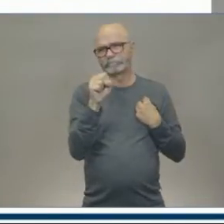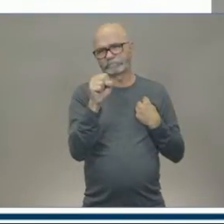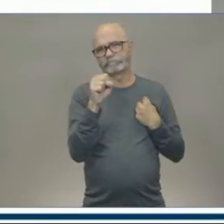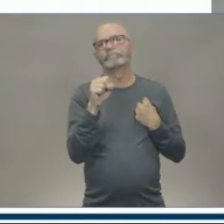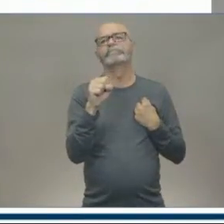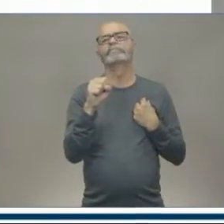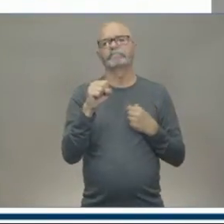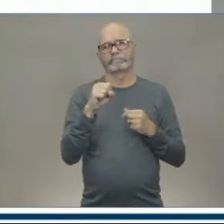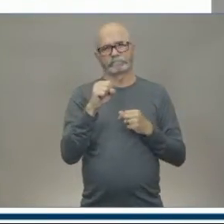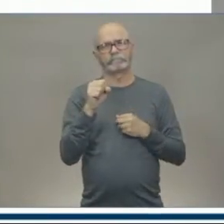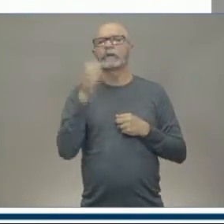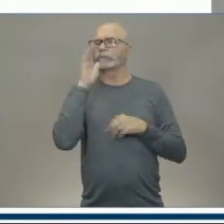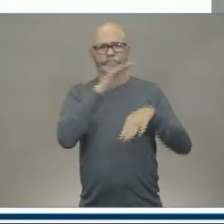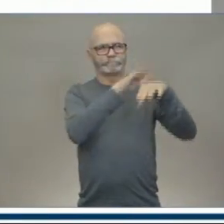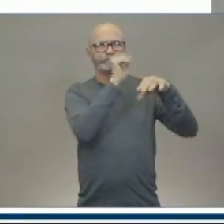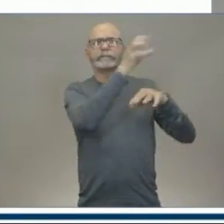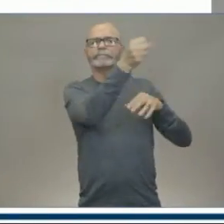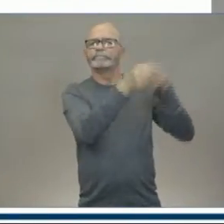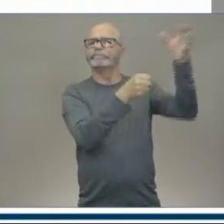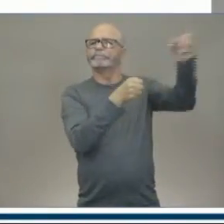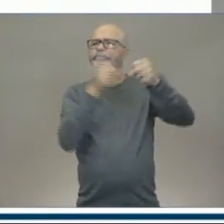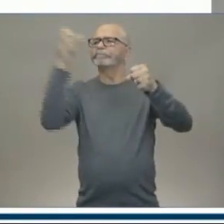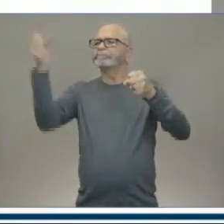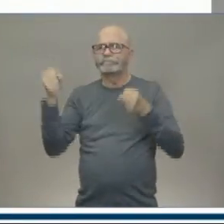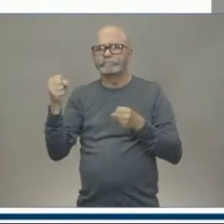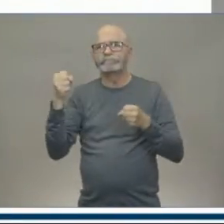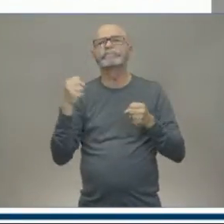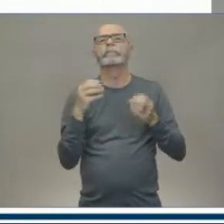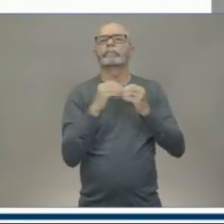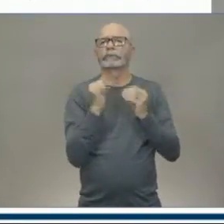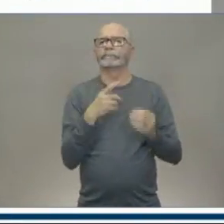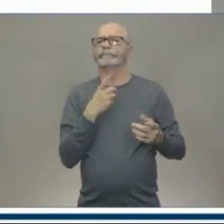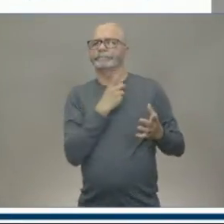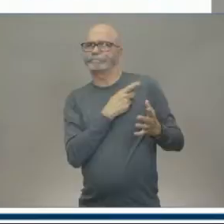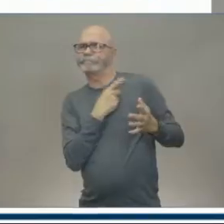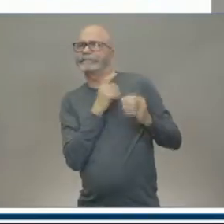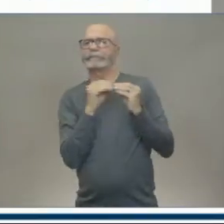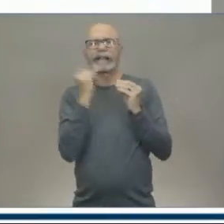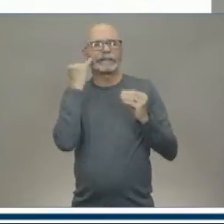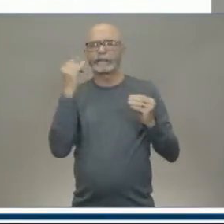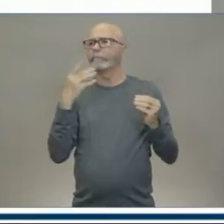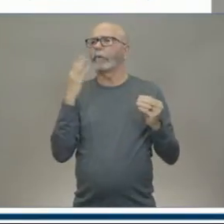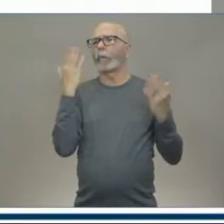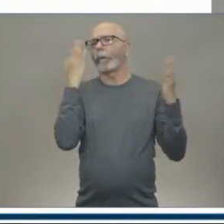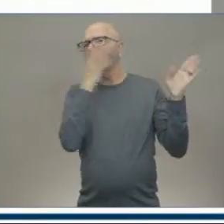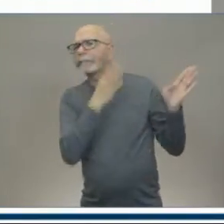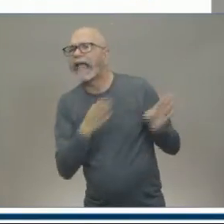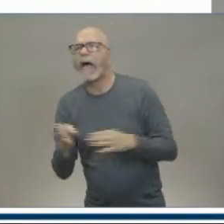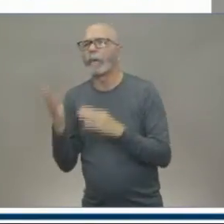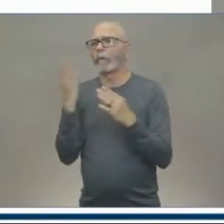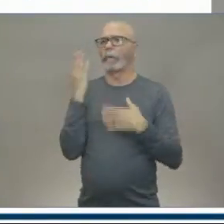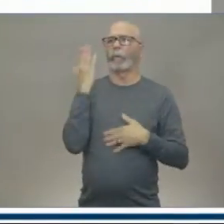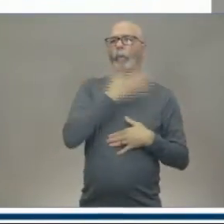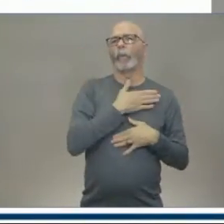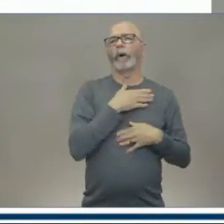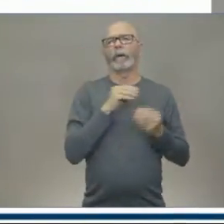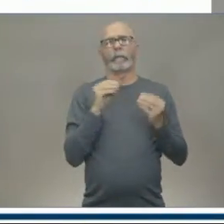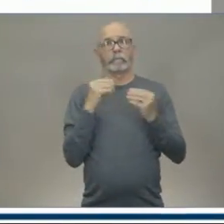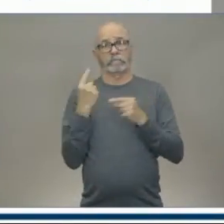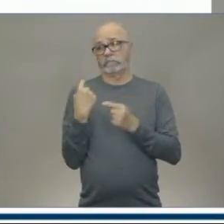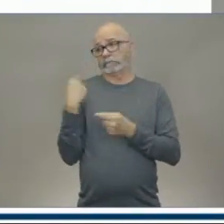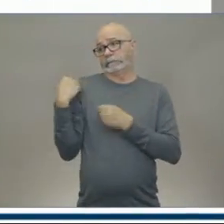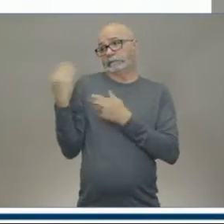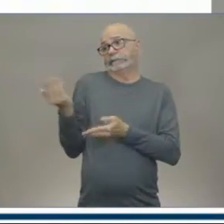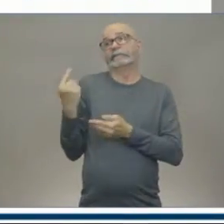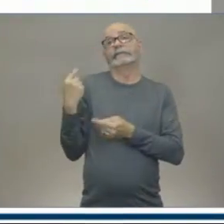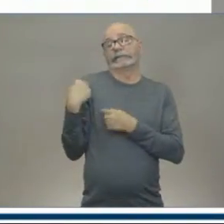bringing them. Developing that plan. We have already used them in the last couple of weeks when we've had specific establishments.